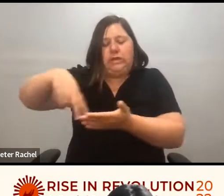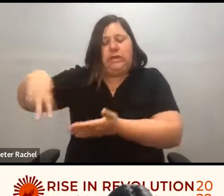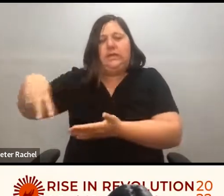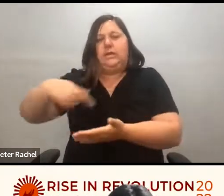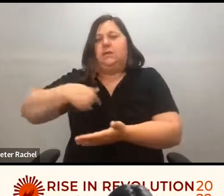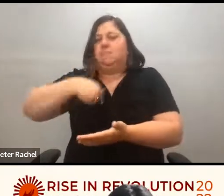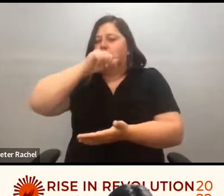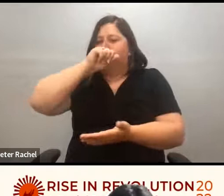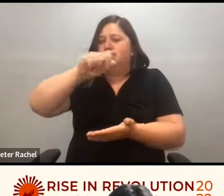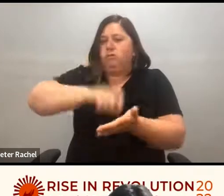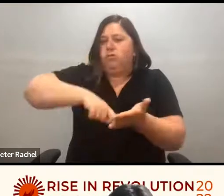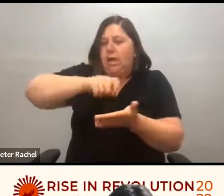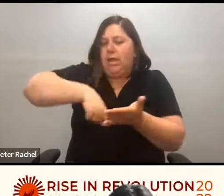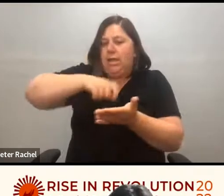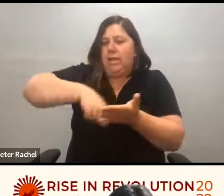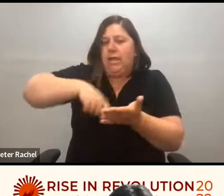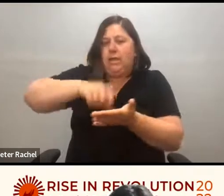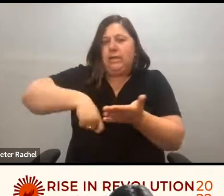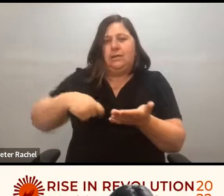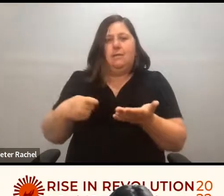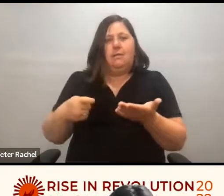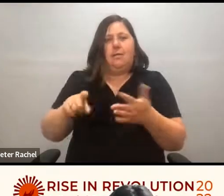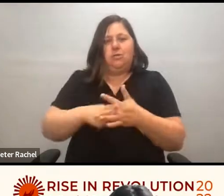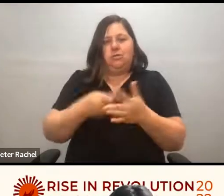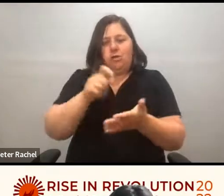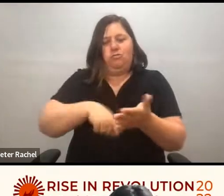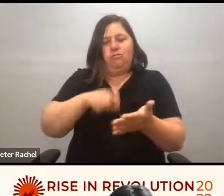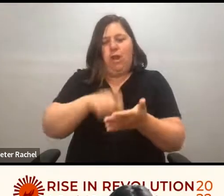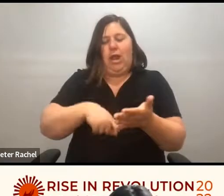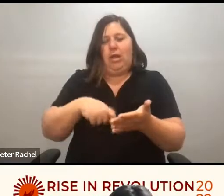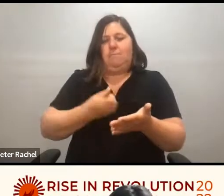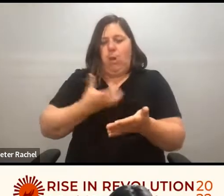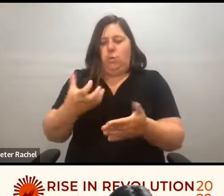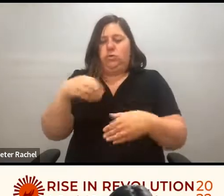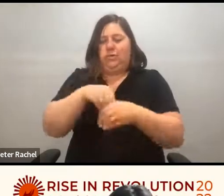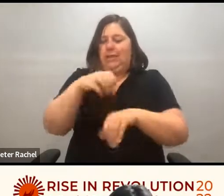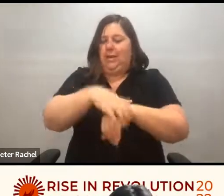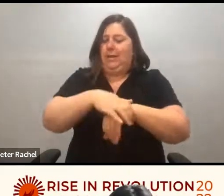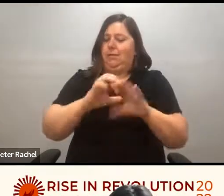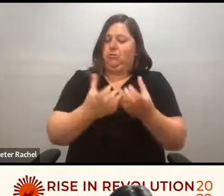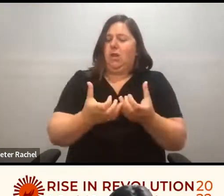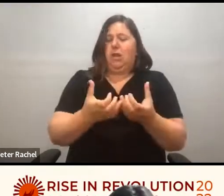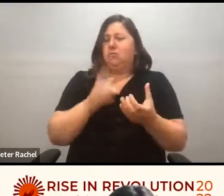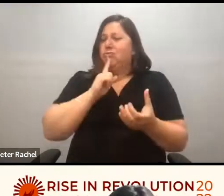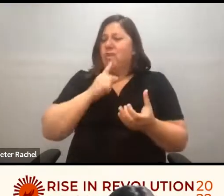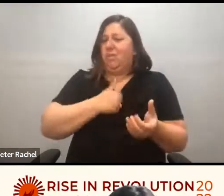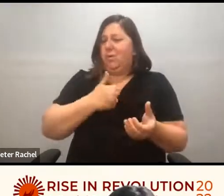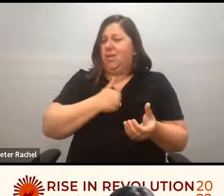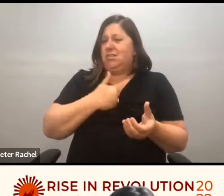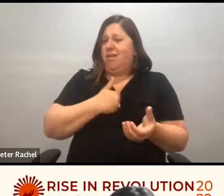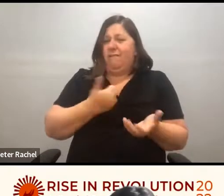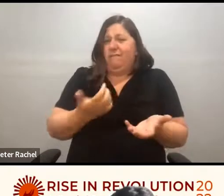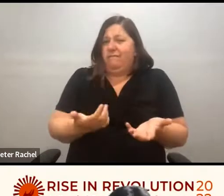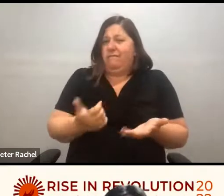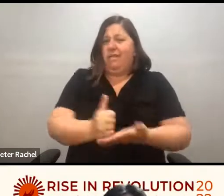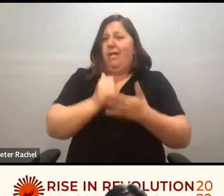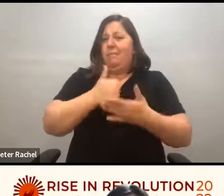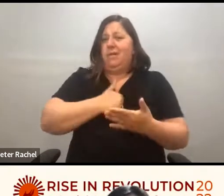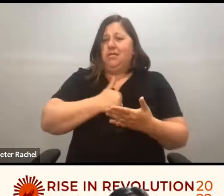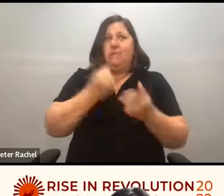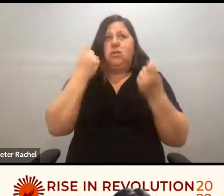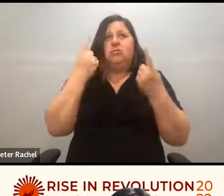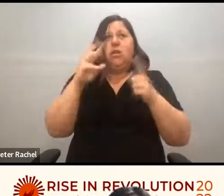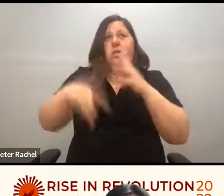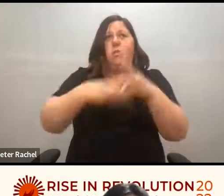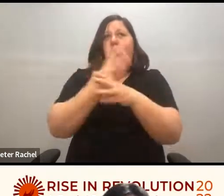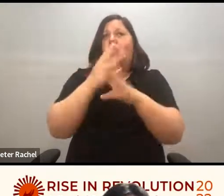loved writing. And when I started writing poetry in English class, I started doing it for myself just as much, just to sort of help me understand the world around